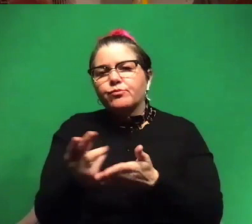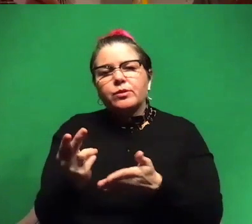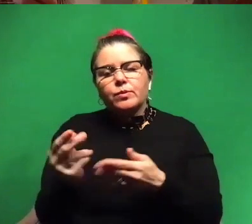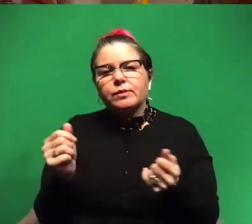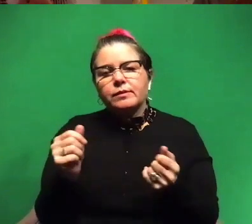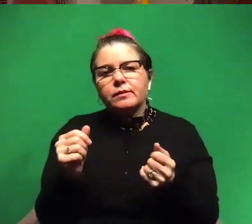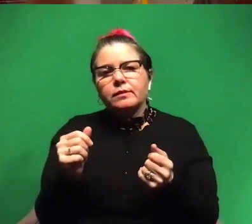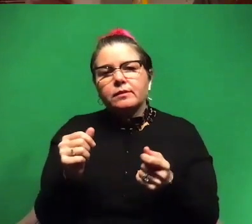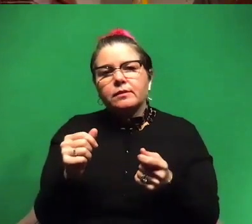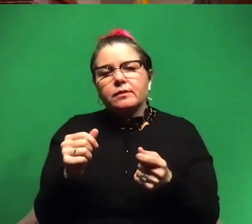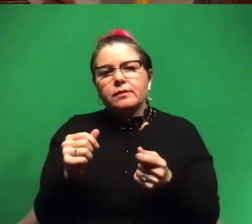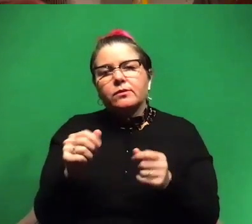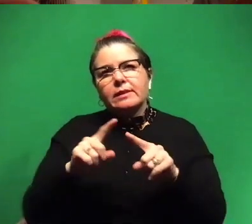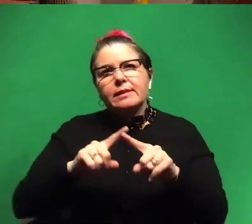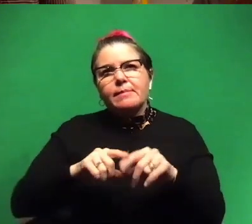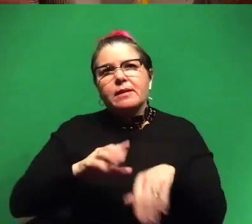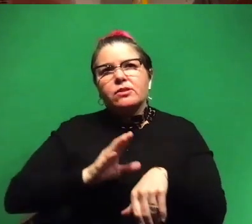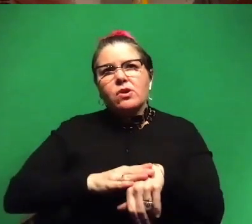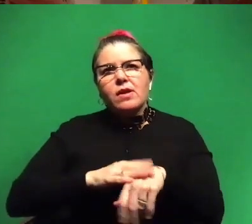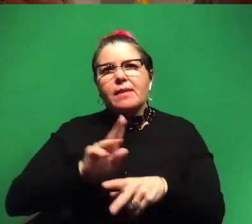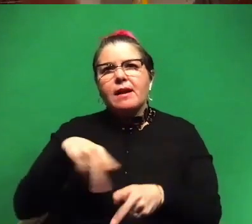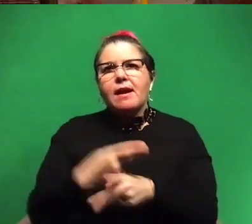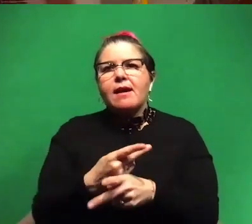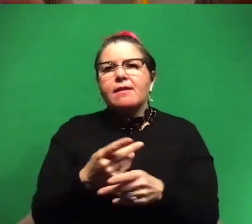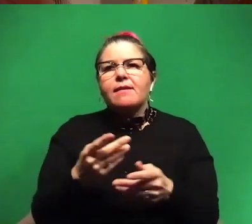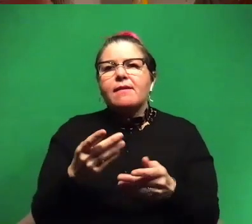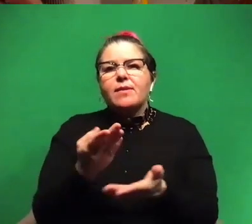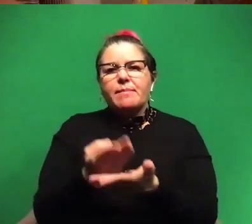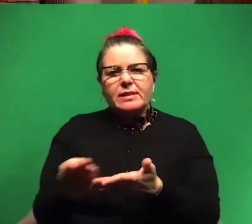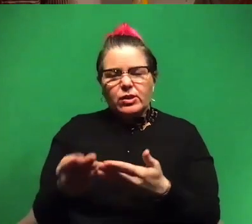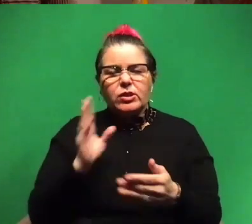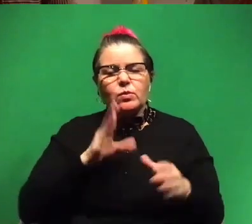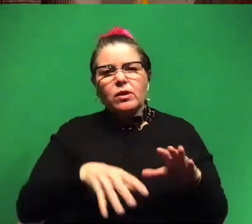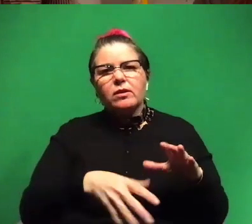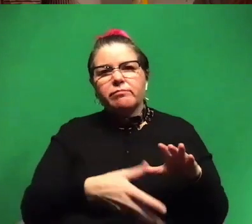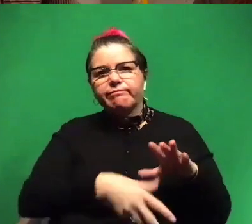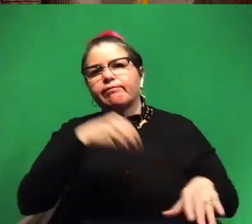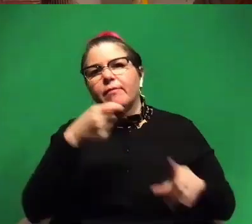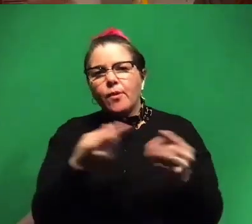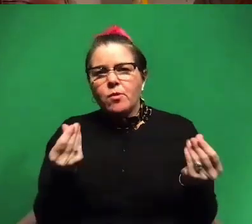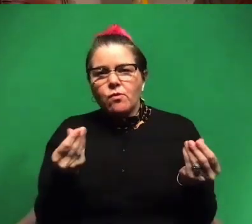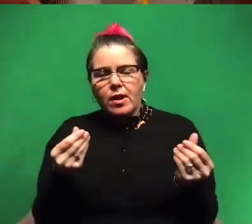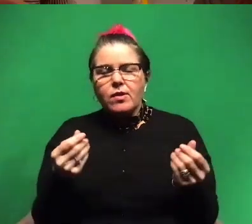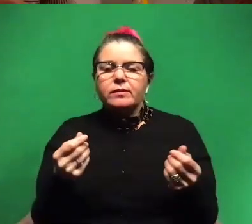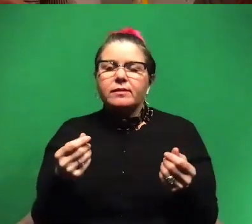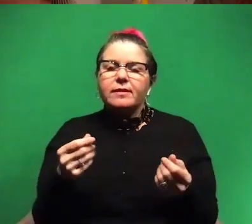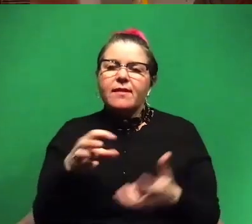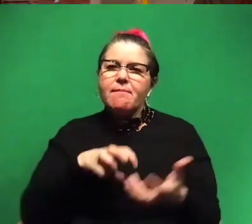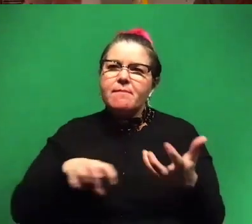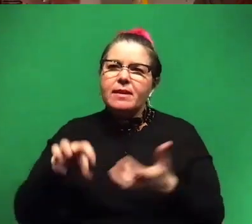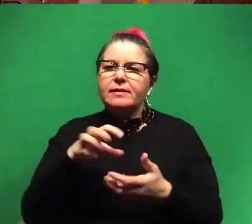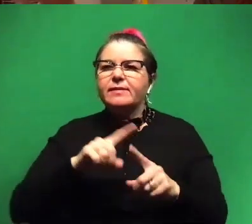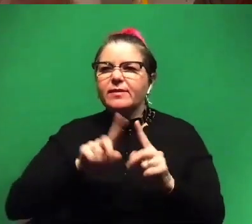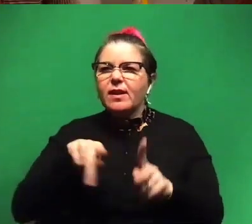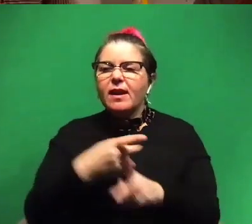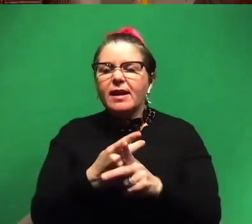that's usually, depending on the kind of material you're pulling out of the ground, it's a mix of different kinds